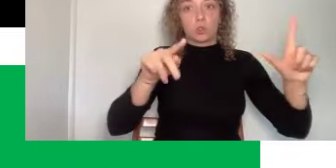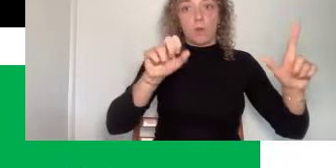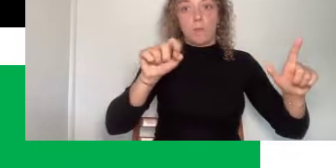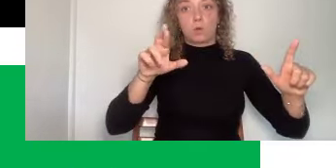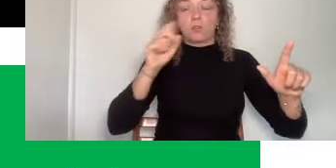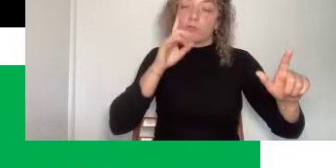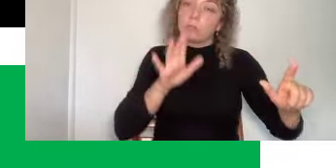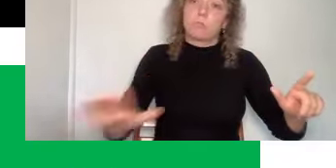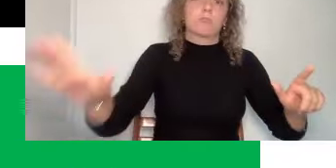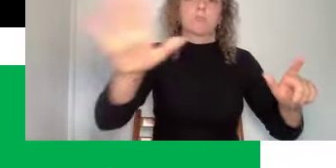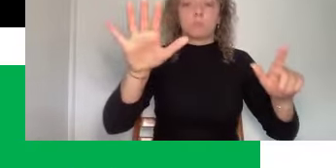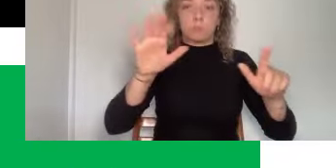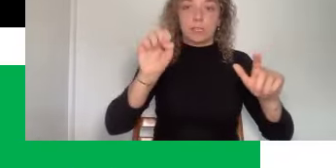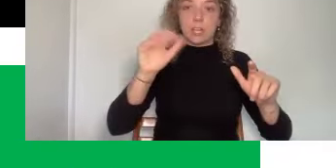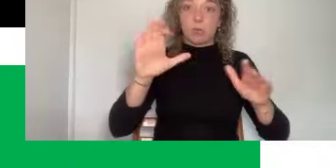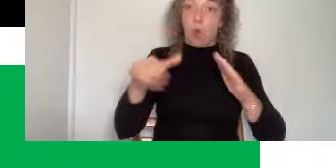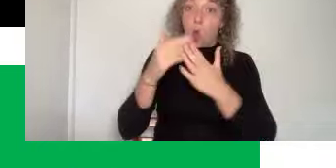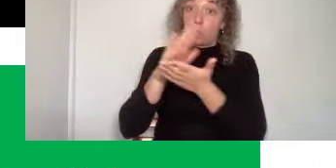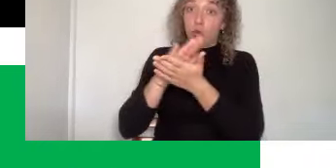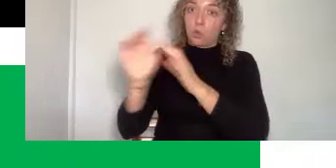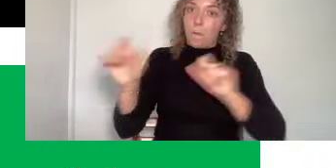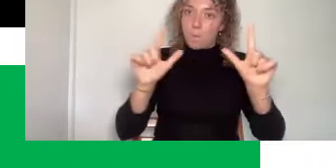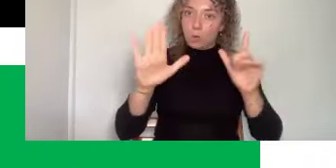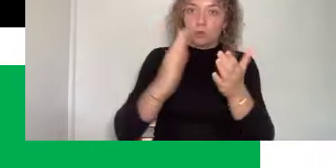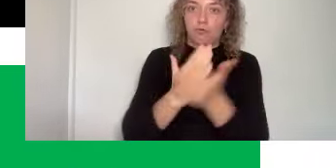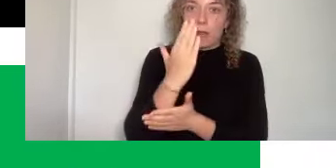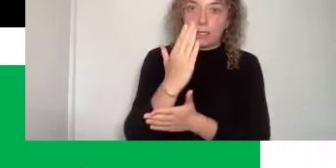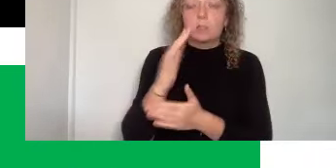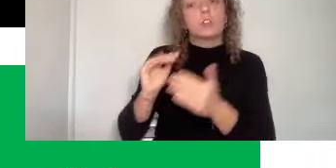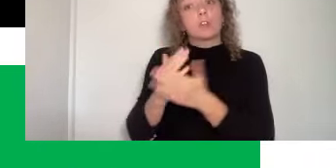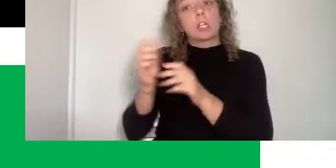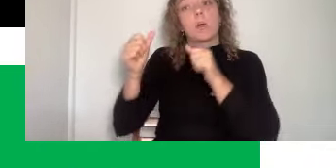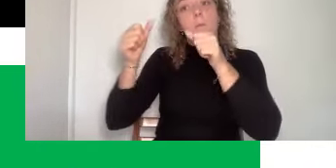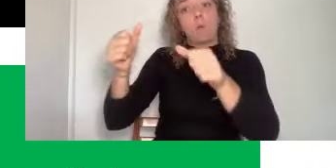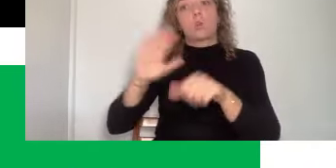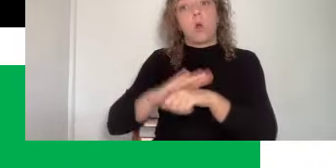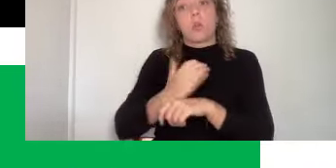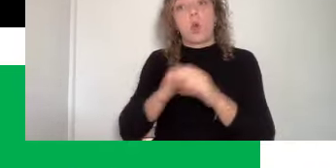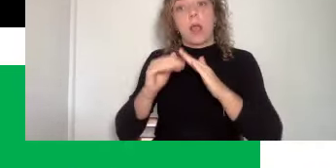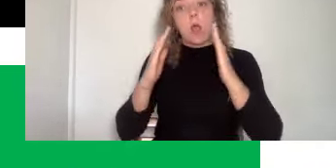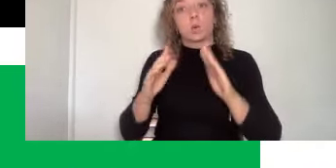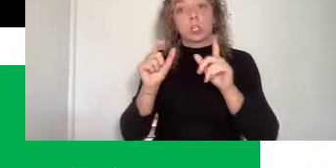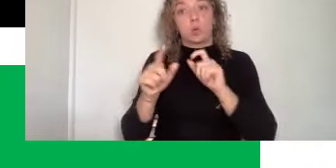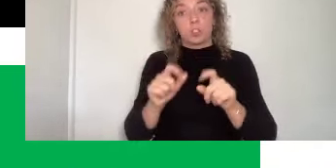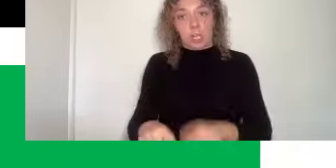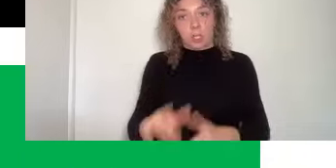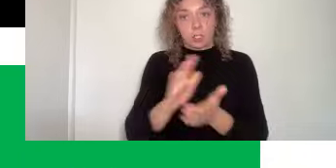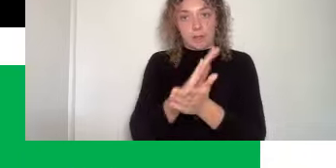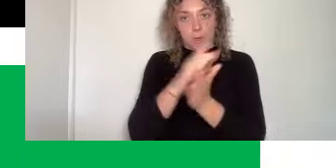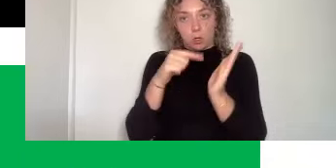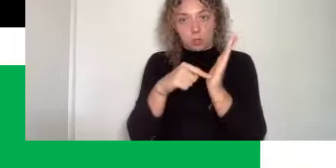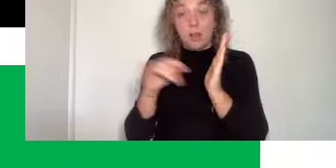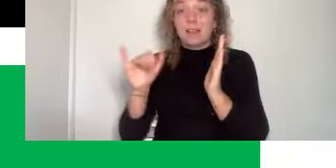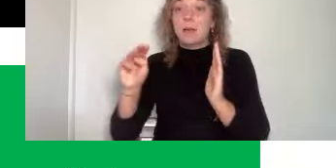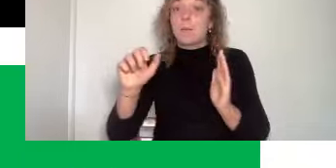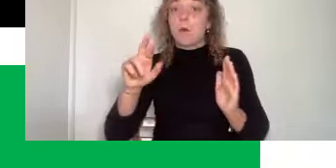Sacramento. All schools post these rights. These rights are posted on our housing questionnaires. So as Marjorie asked in the